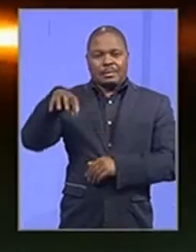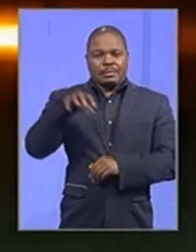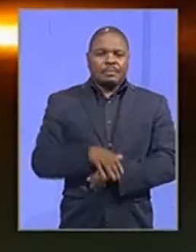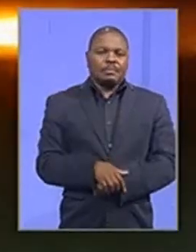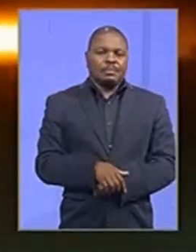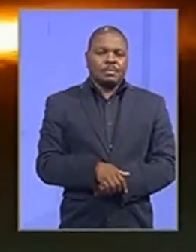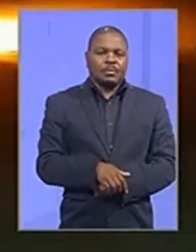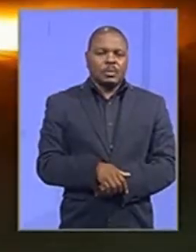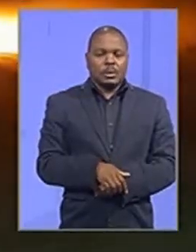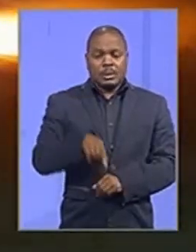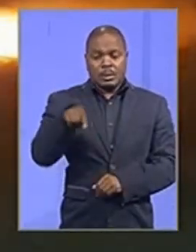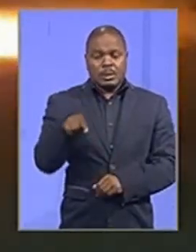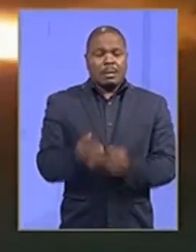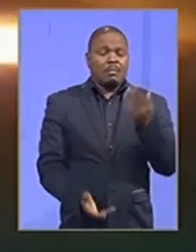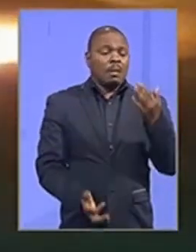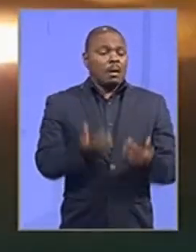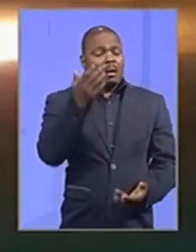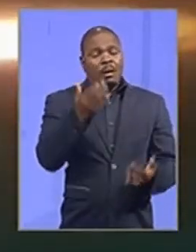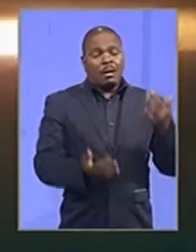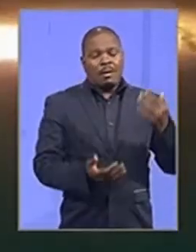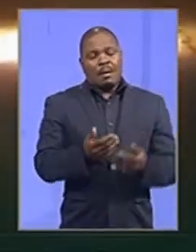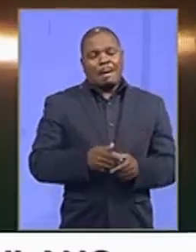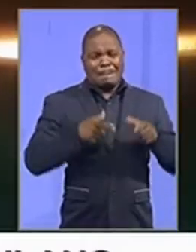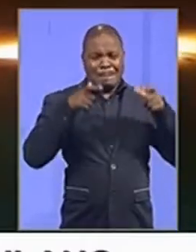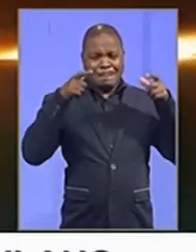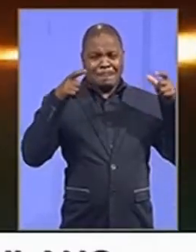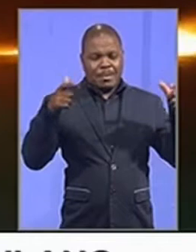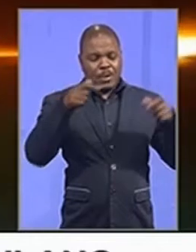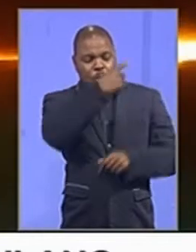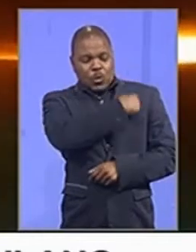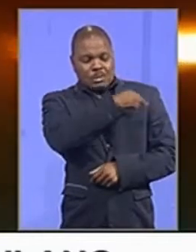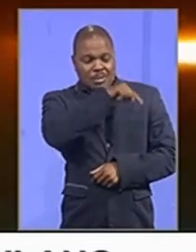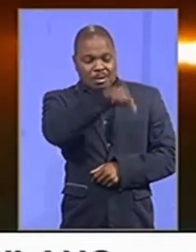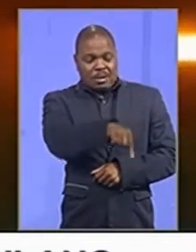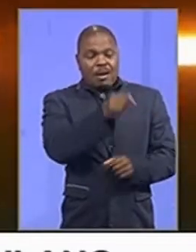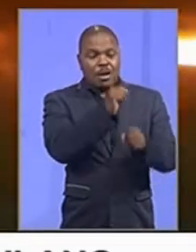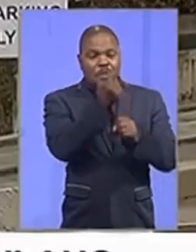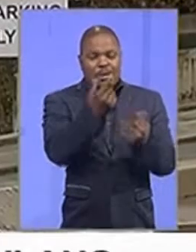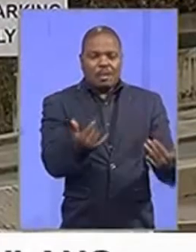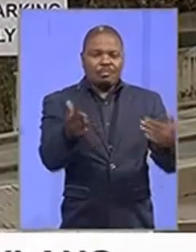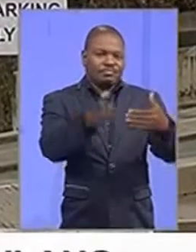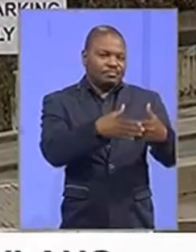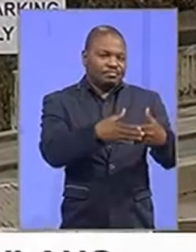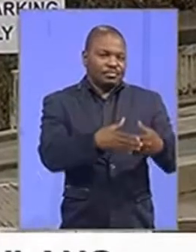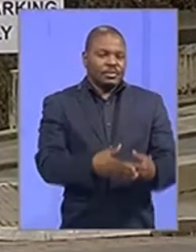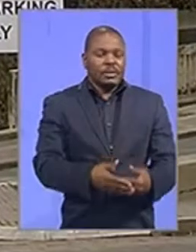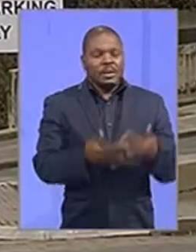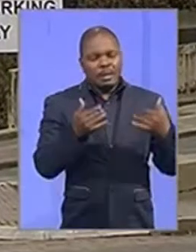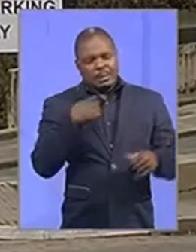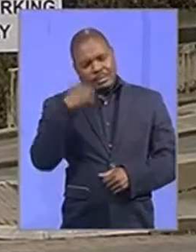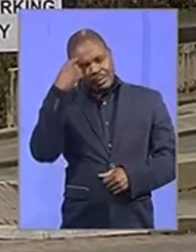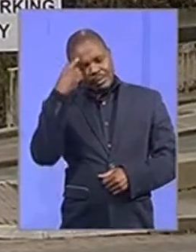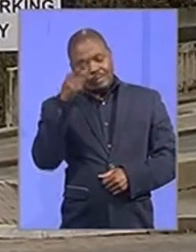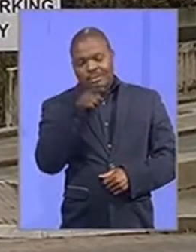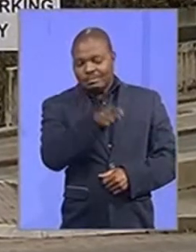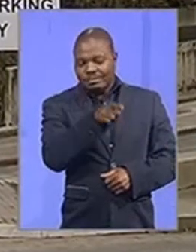mollo o ileng wa latswa le go gapeletša gore bjo bongwe ba maokelo a magolo ka Gauteng bo tswalelwe le lekgetlong le go gonona sebakwa ebile go se